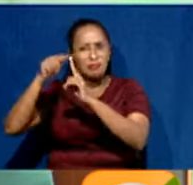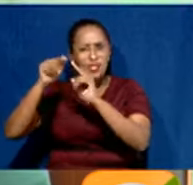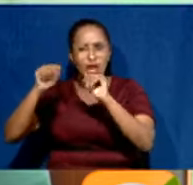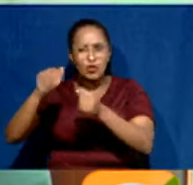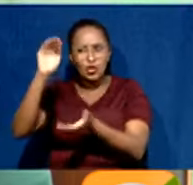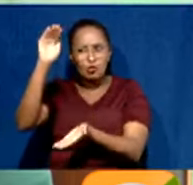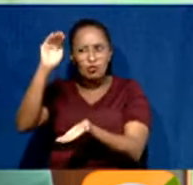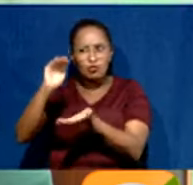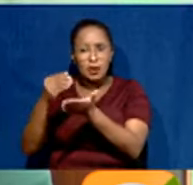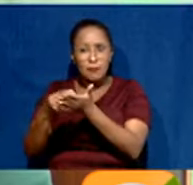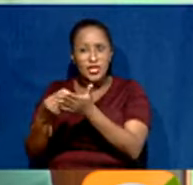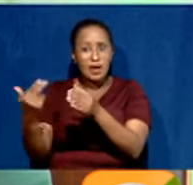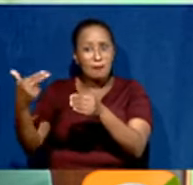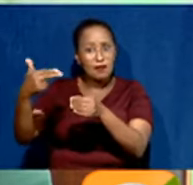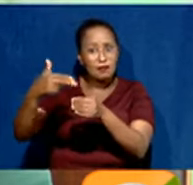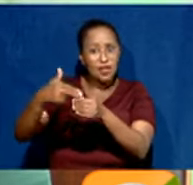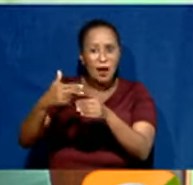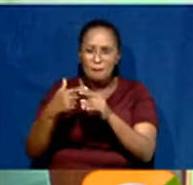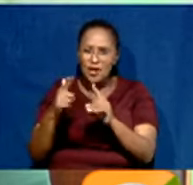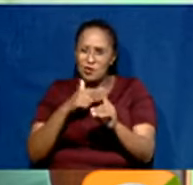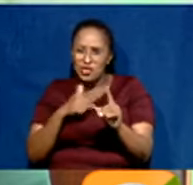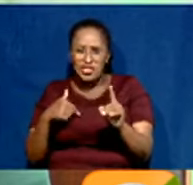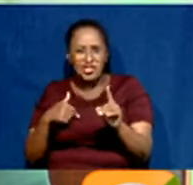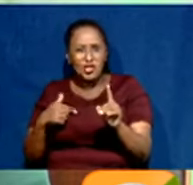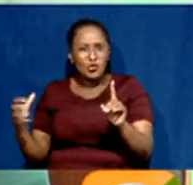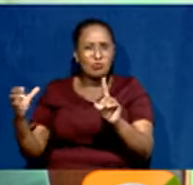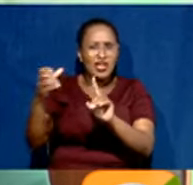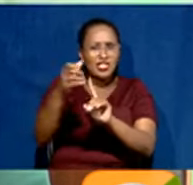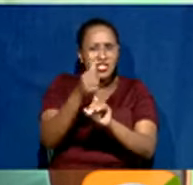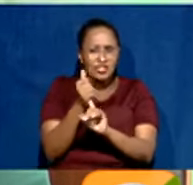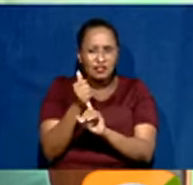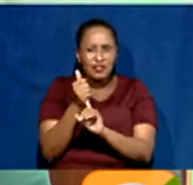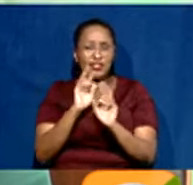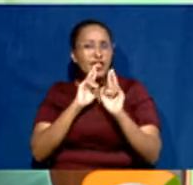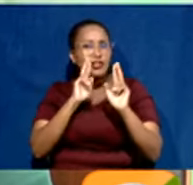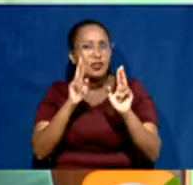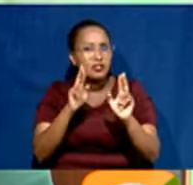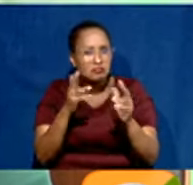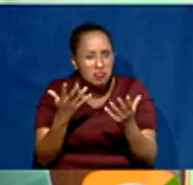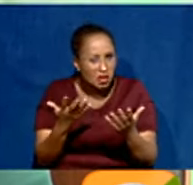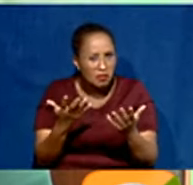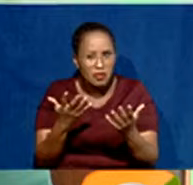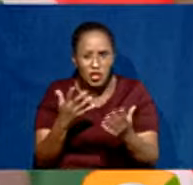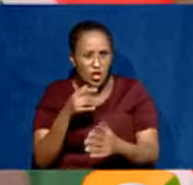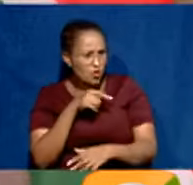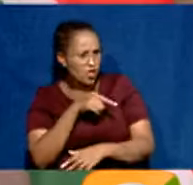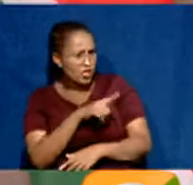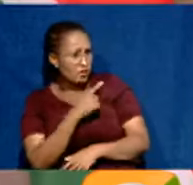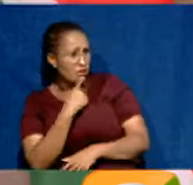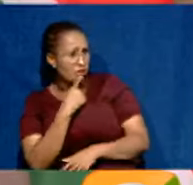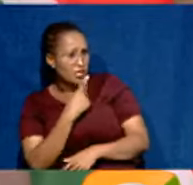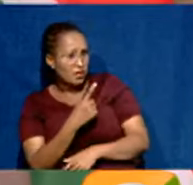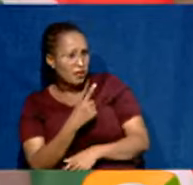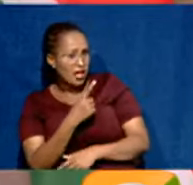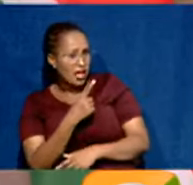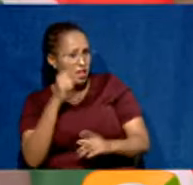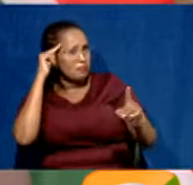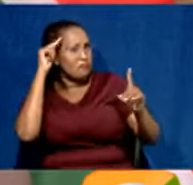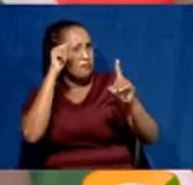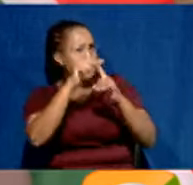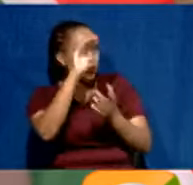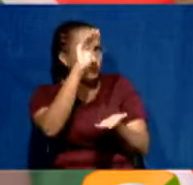ya mafuta. Je, did we achieve the required results? Wewe ndio umesema azma yake ni kupunguza